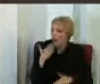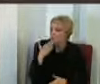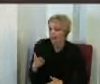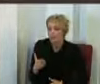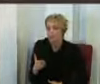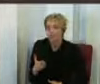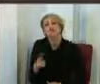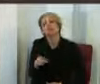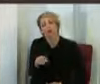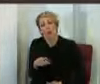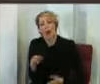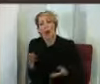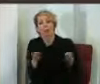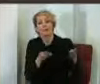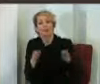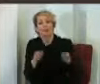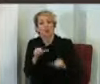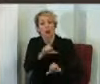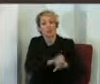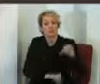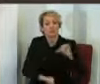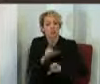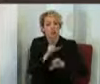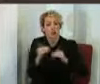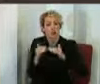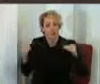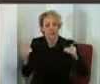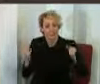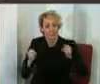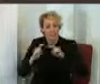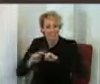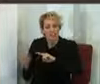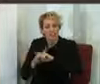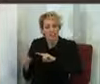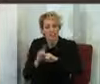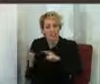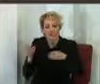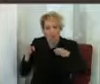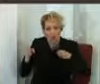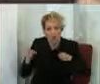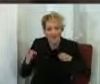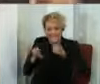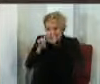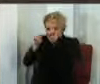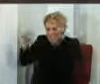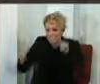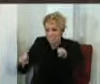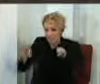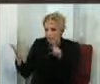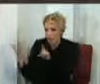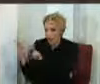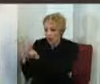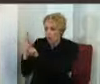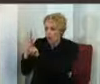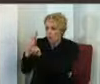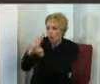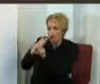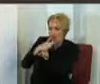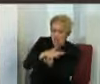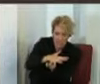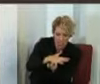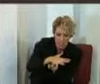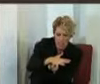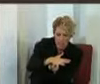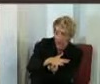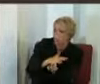us of the many ways in which those systems of oppression continue to throw us under the bus and to